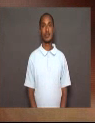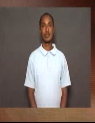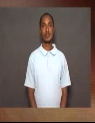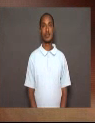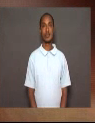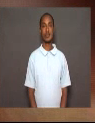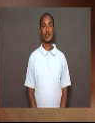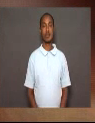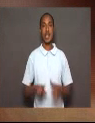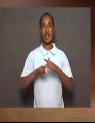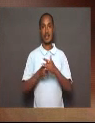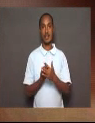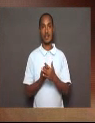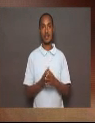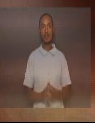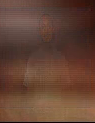Begin.